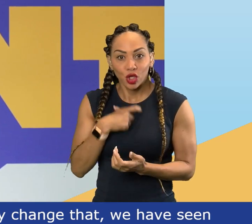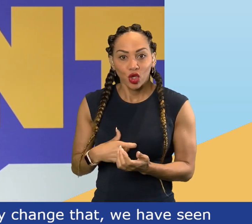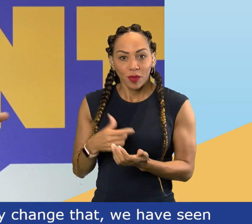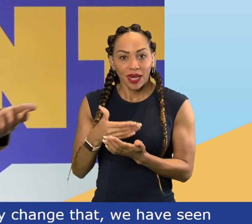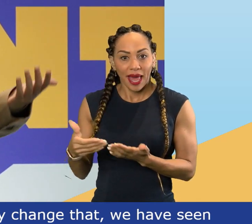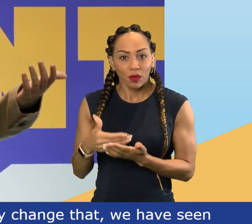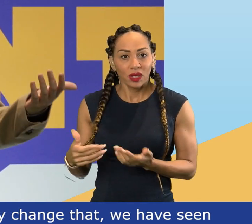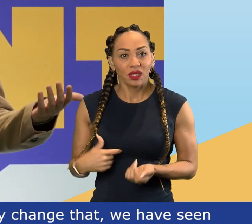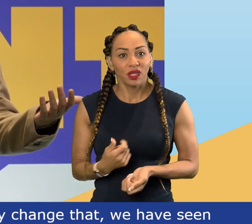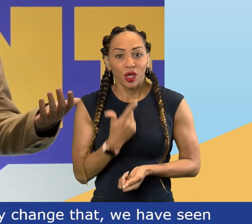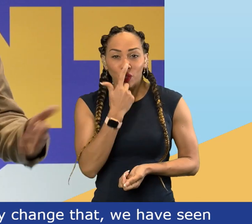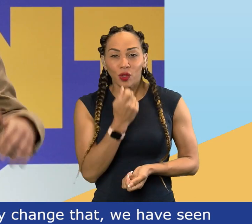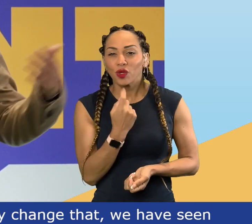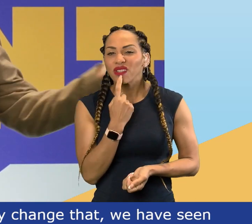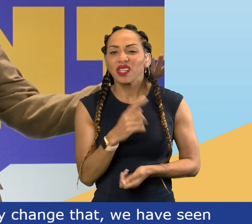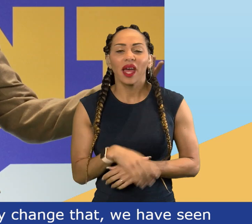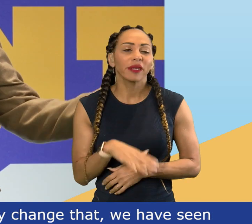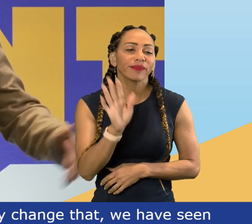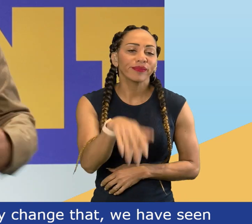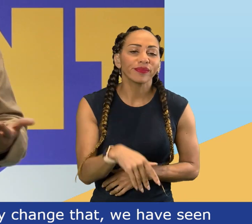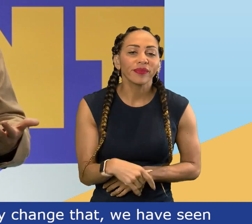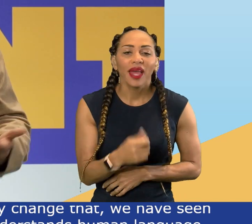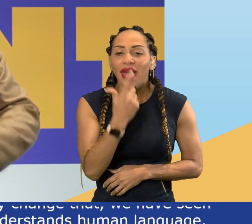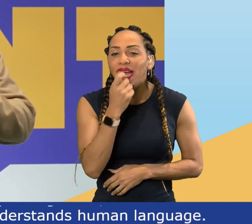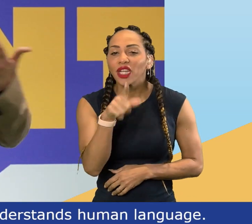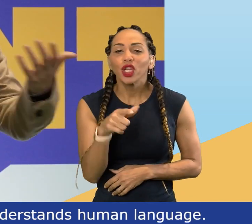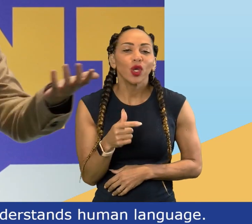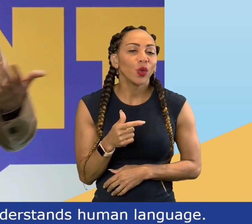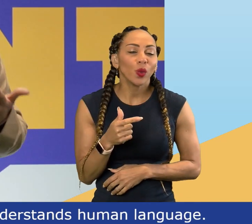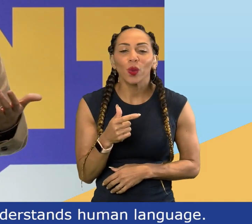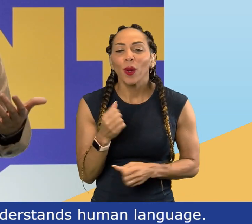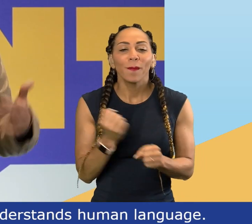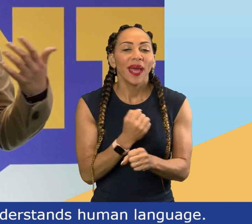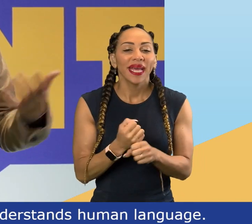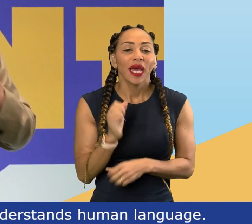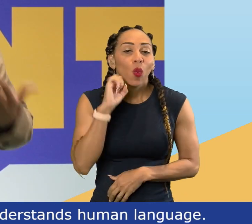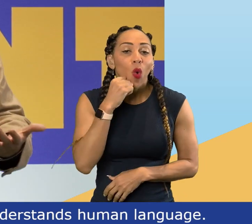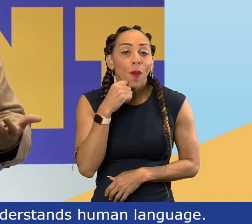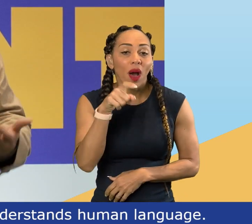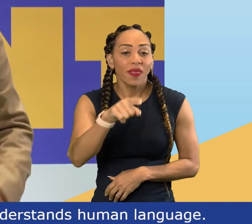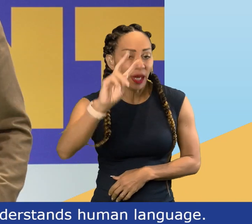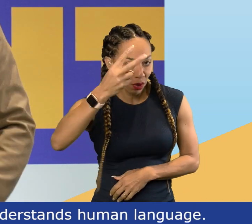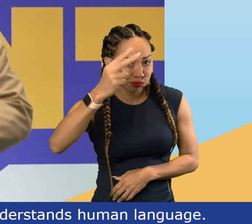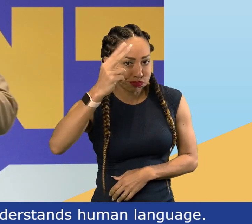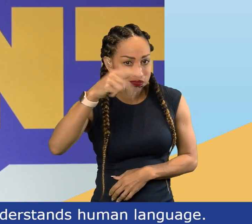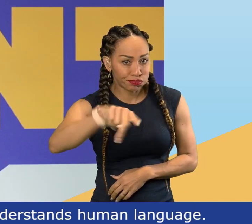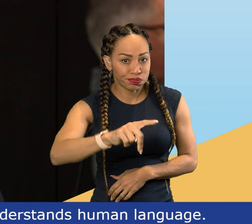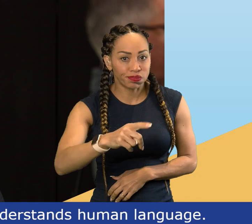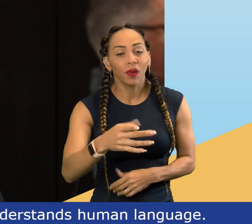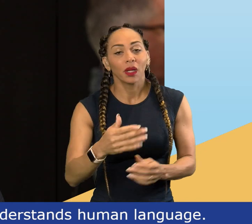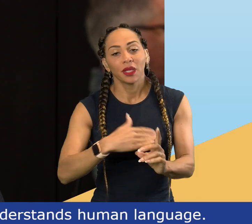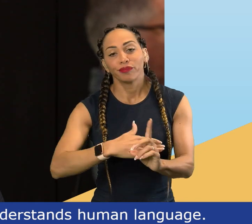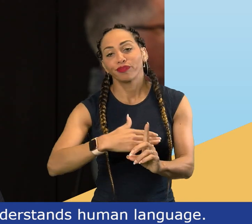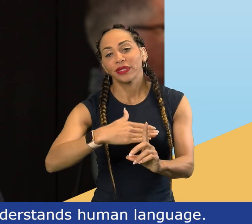to say to your car, oh, can you make it a bit warmer, or I'm too hot, or something like that. And the car would be able to interpret that and know what you want to do. So, you